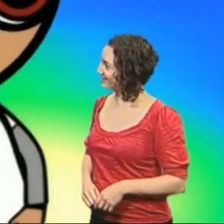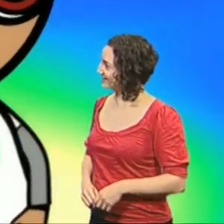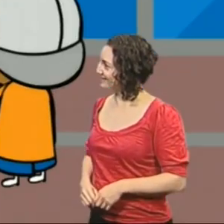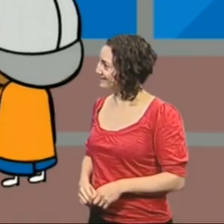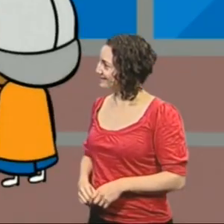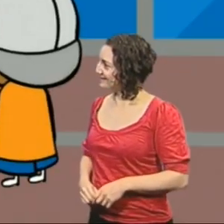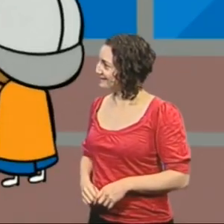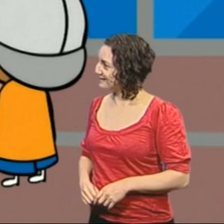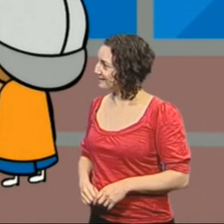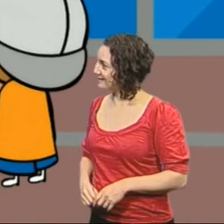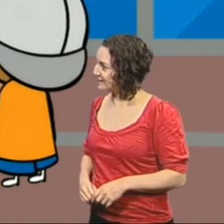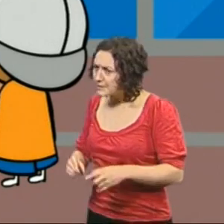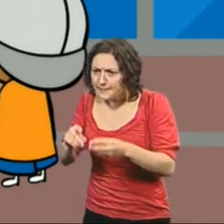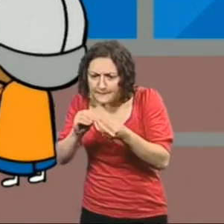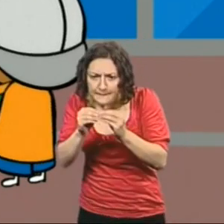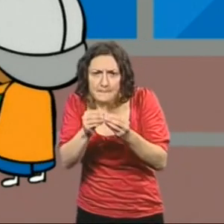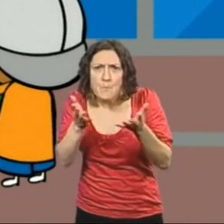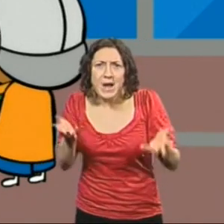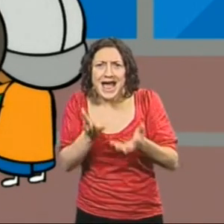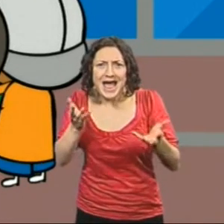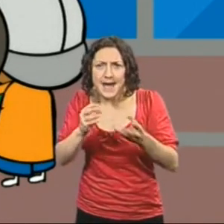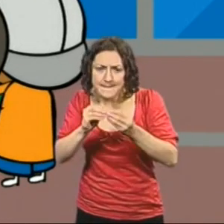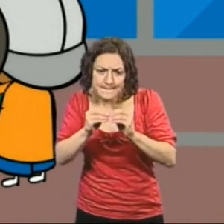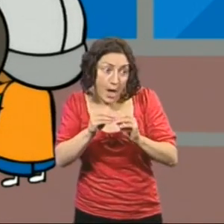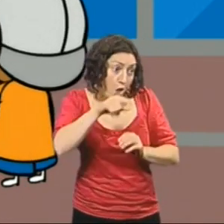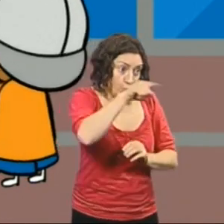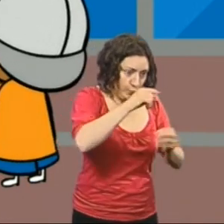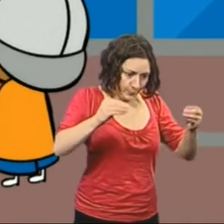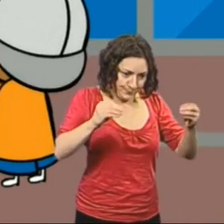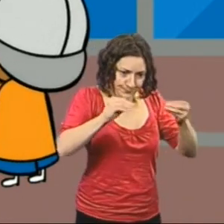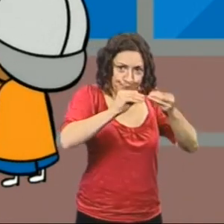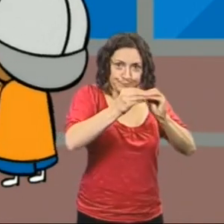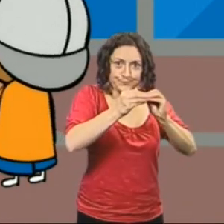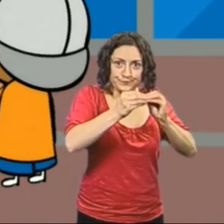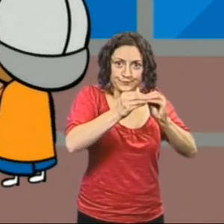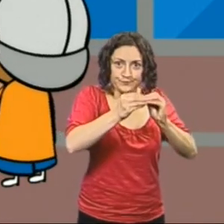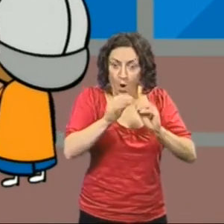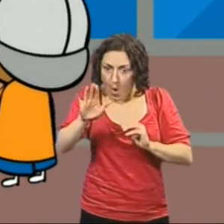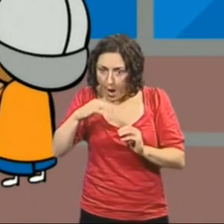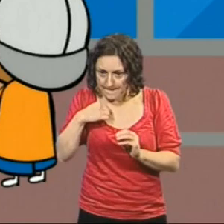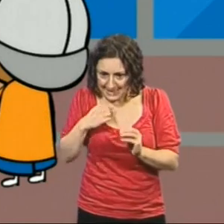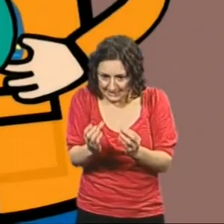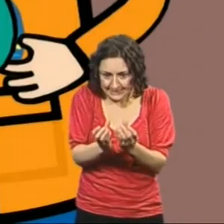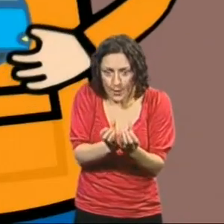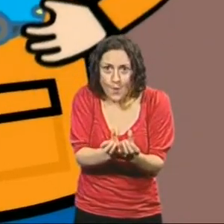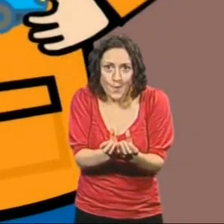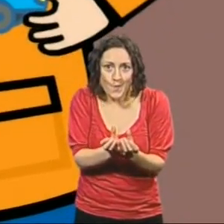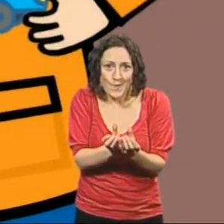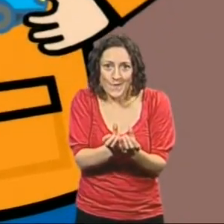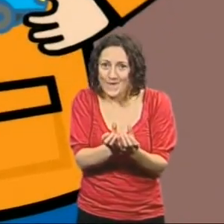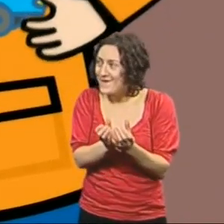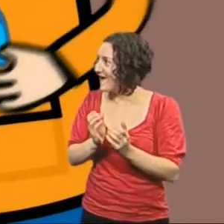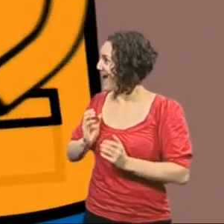Jarm. Where does this bit go? You join it to this bit. I'll hold it steady.